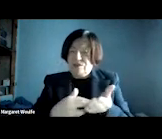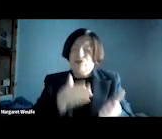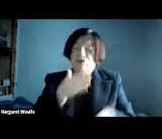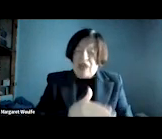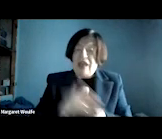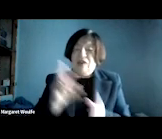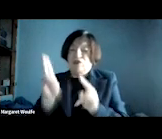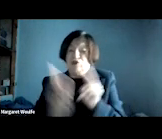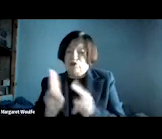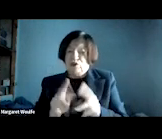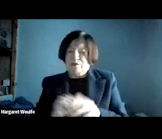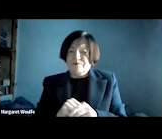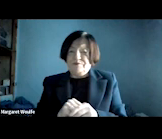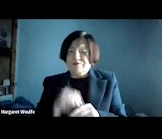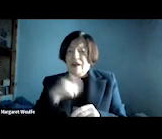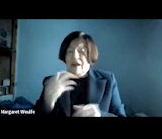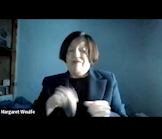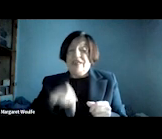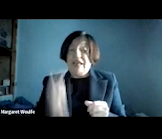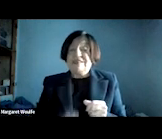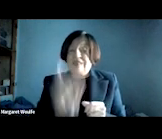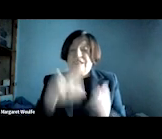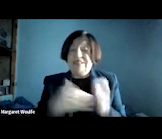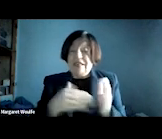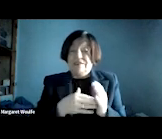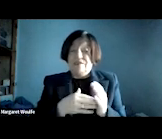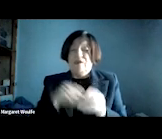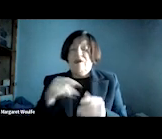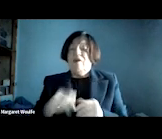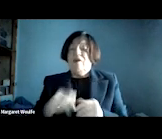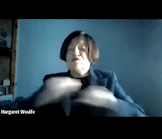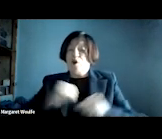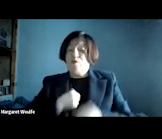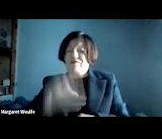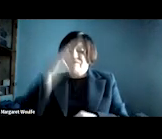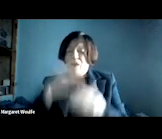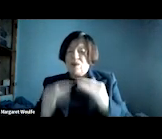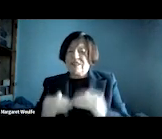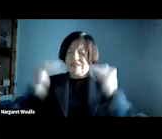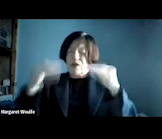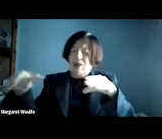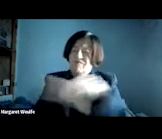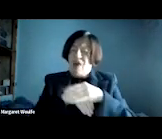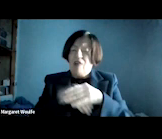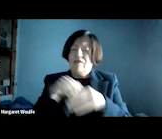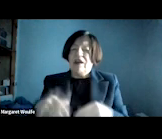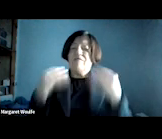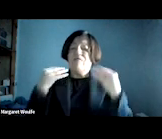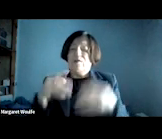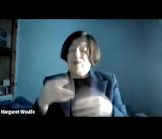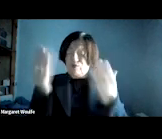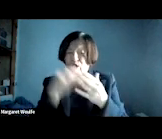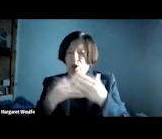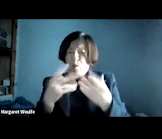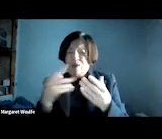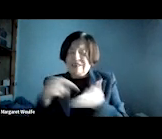standard. And if I could have the next slide, yeah. So the scope defines what the standard will include and also informs the reader what's